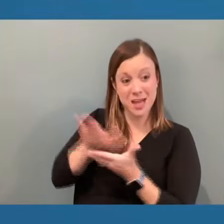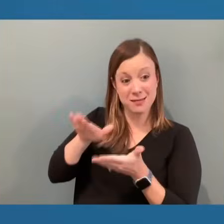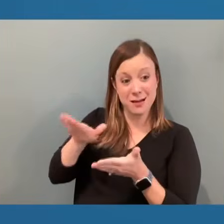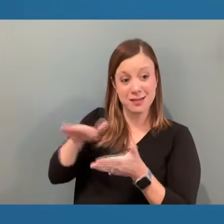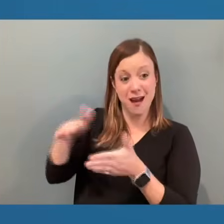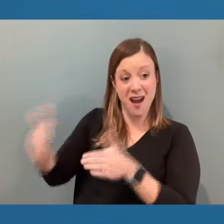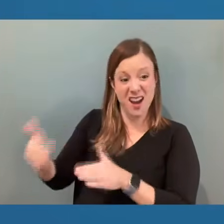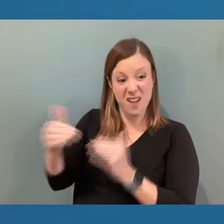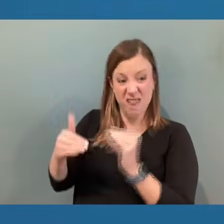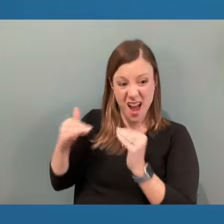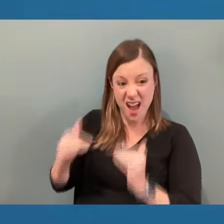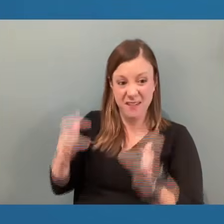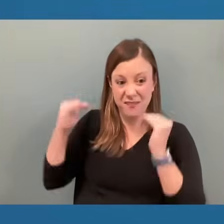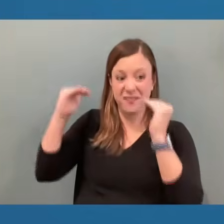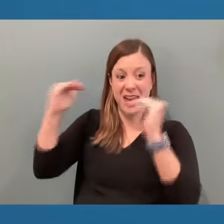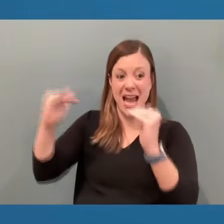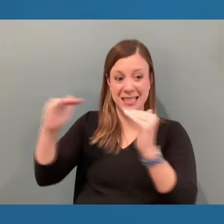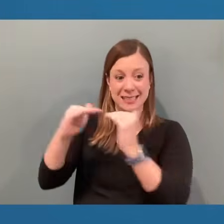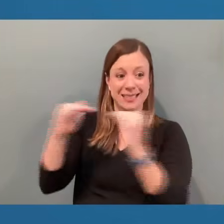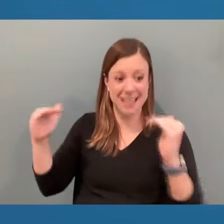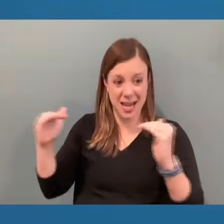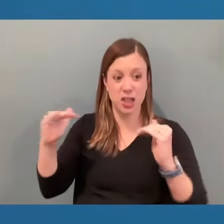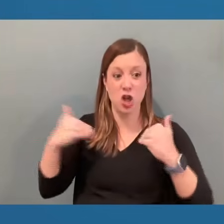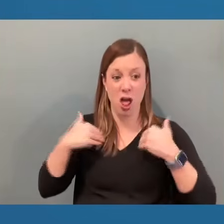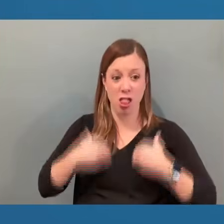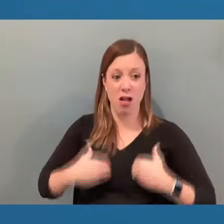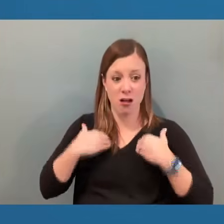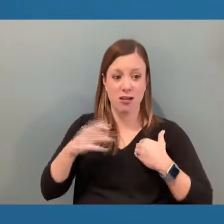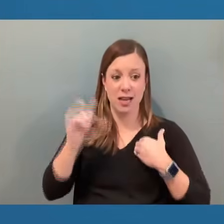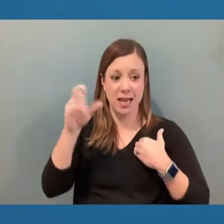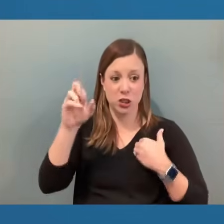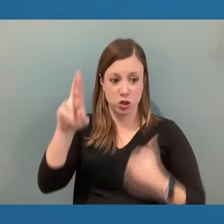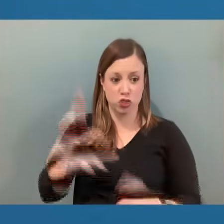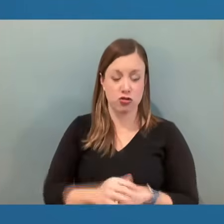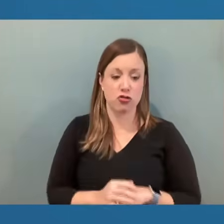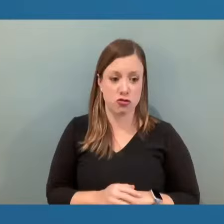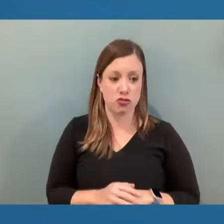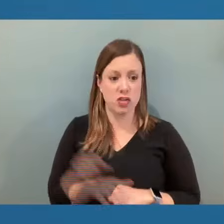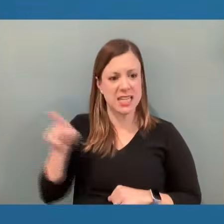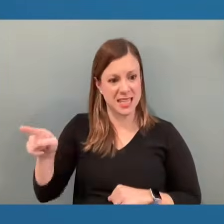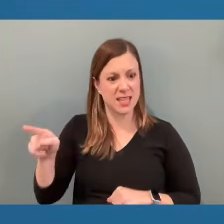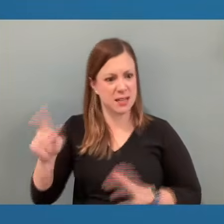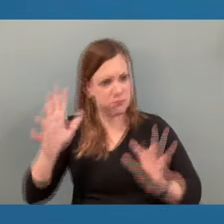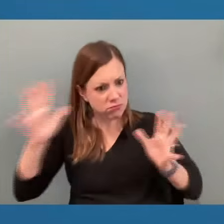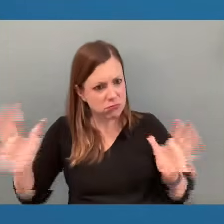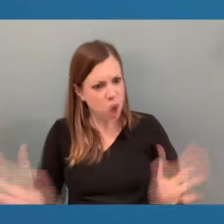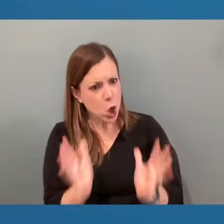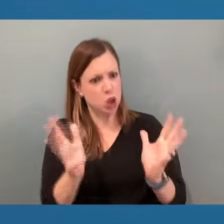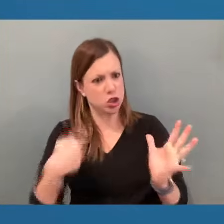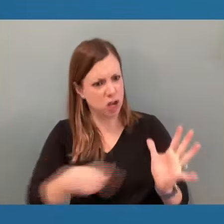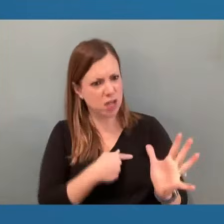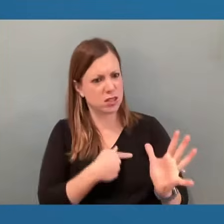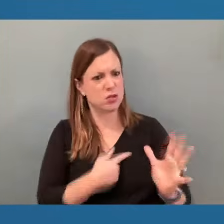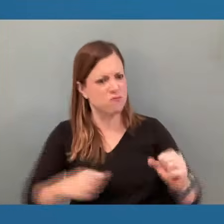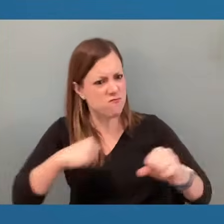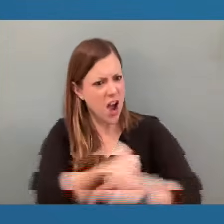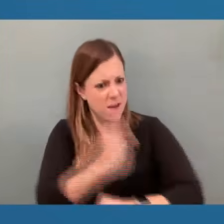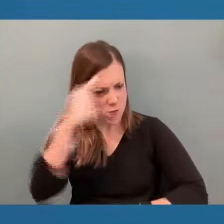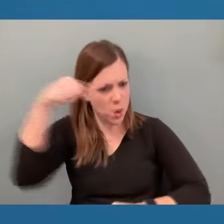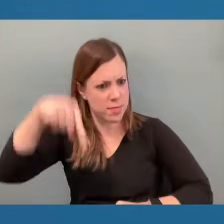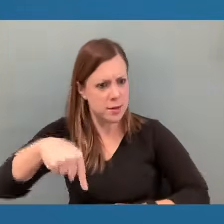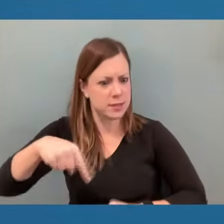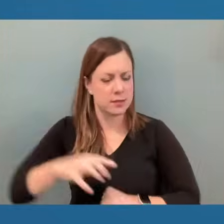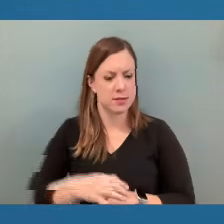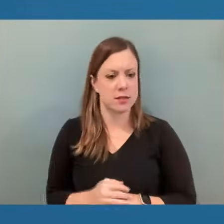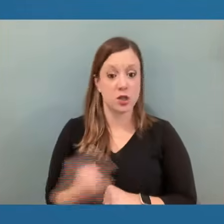cancer, so this was what he sort of urged us to do. And we ended up moving to Oregon